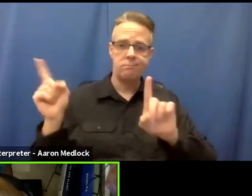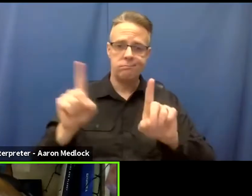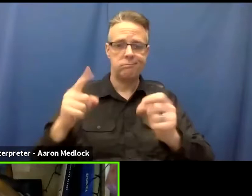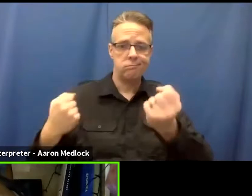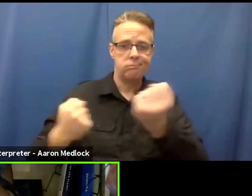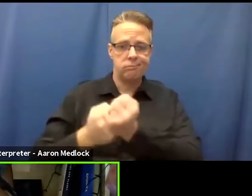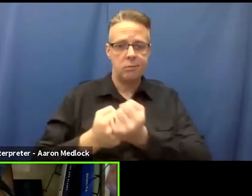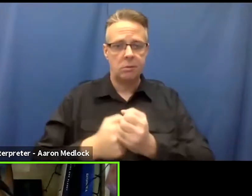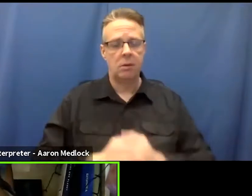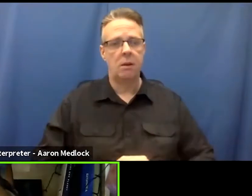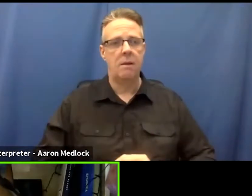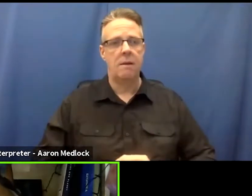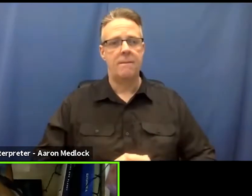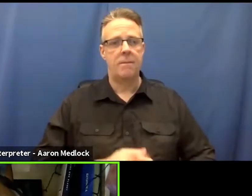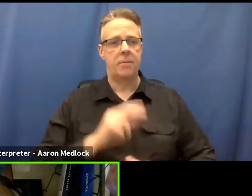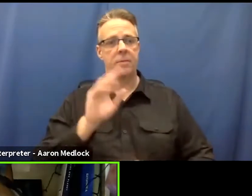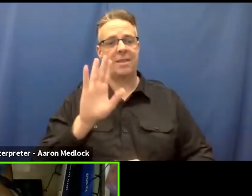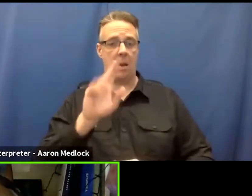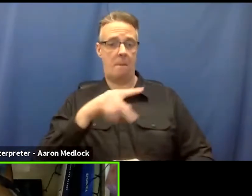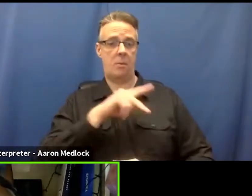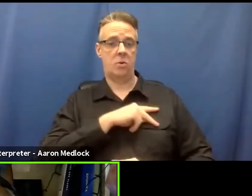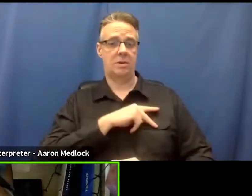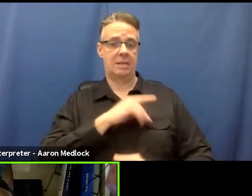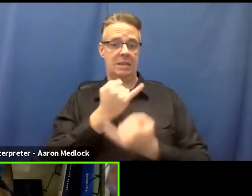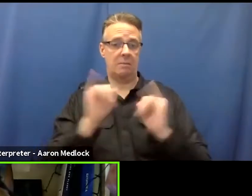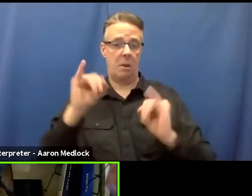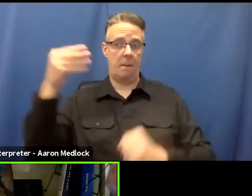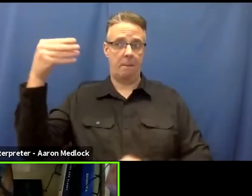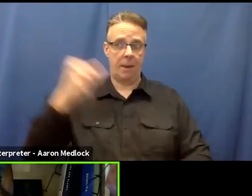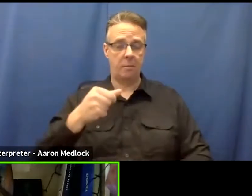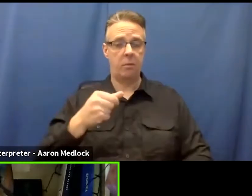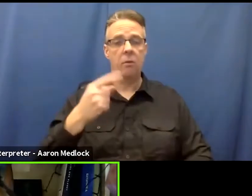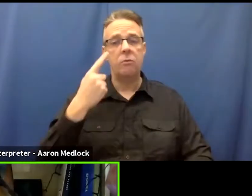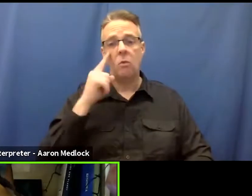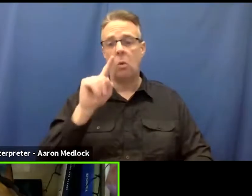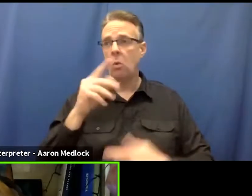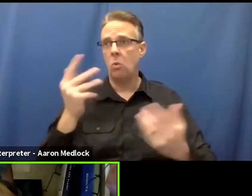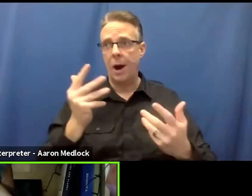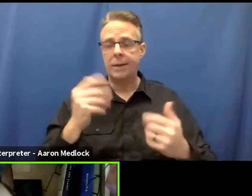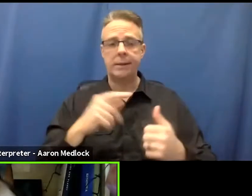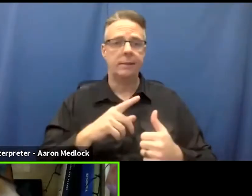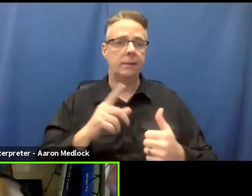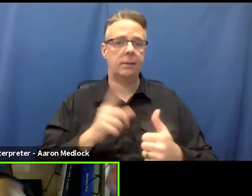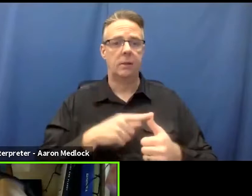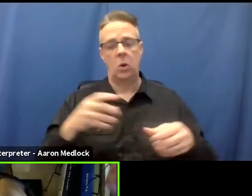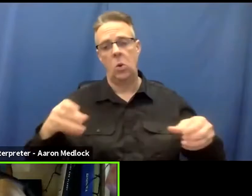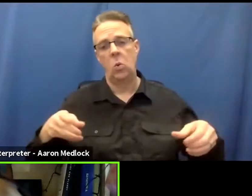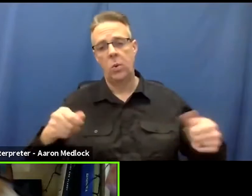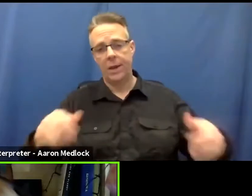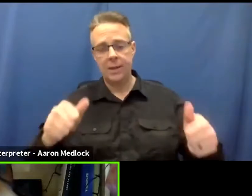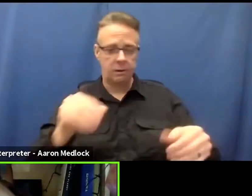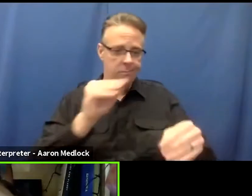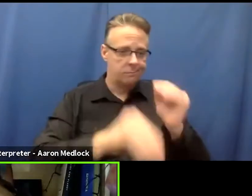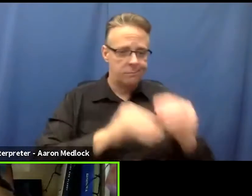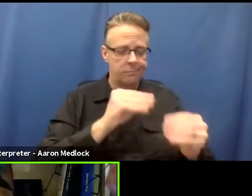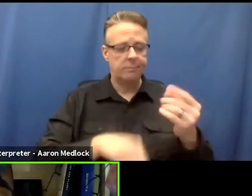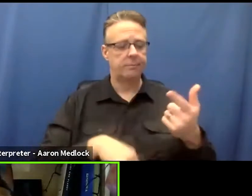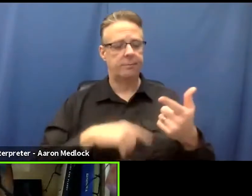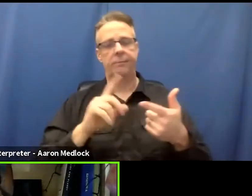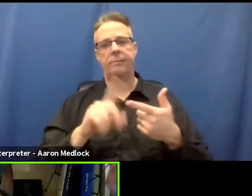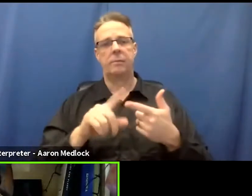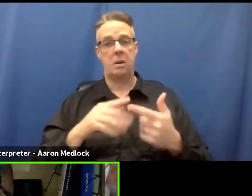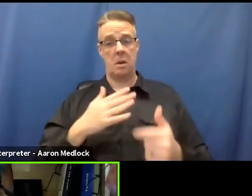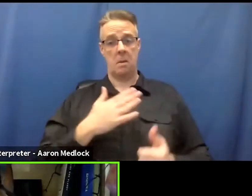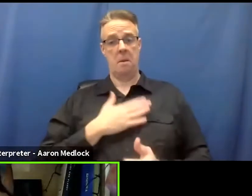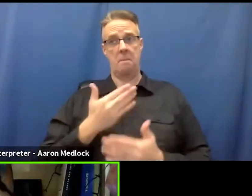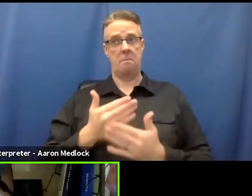the personal independence payment is supposed to be used for things like wheelchair maintenance, or I use